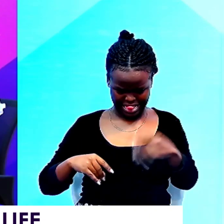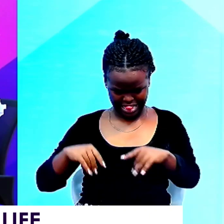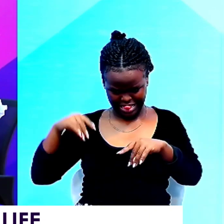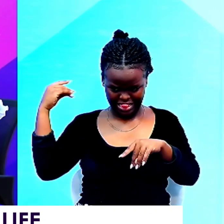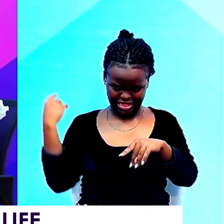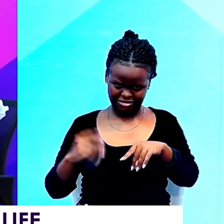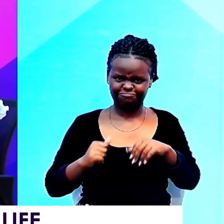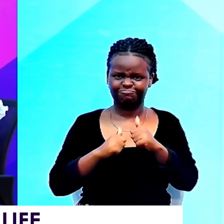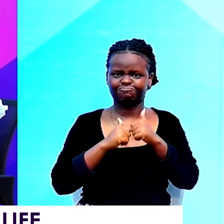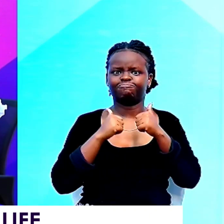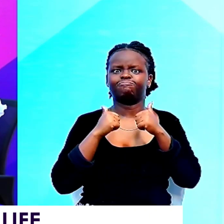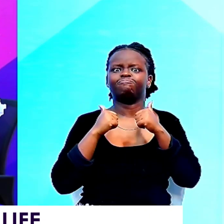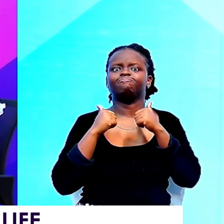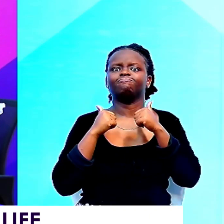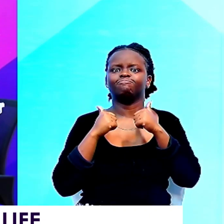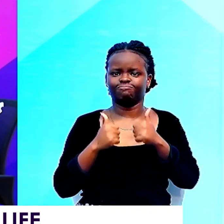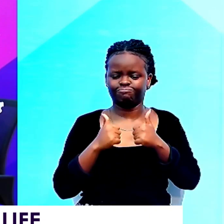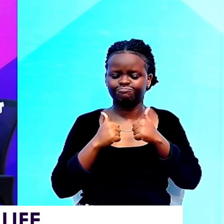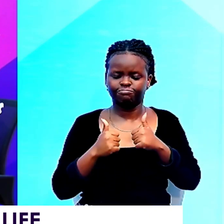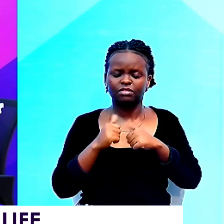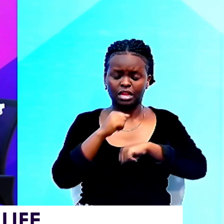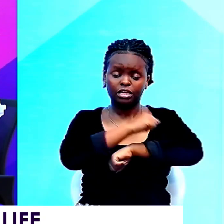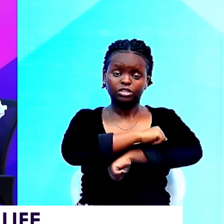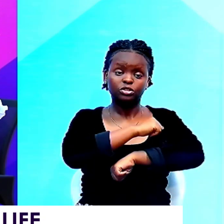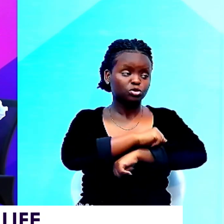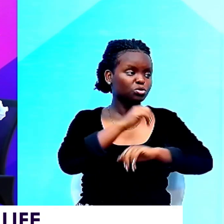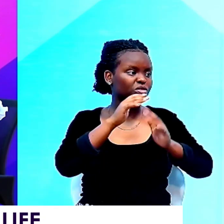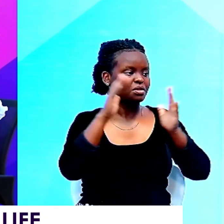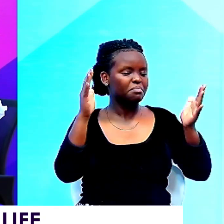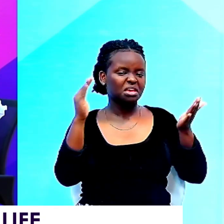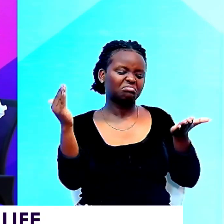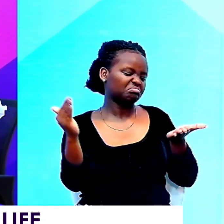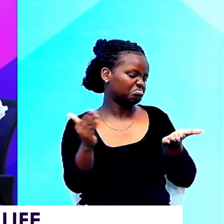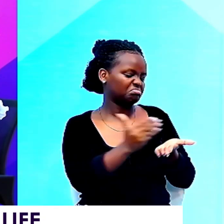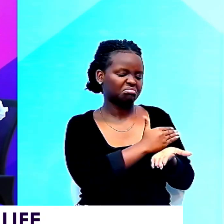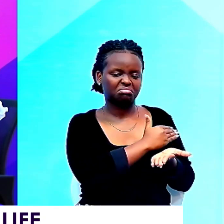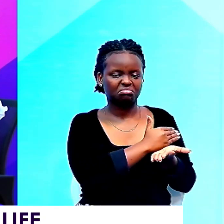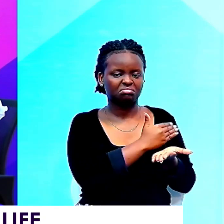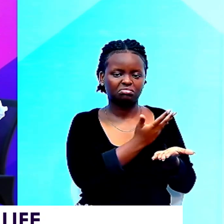but remember in schools even the capital offense was abolished.